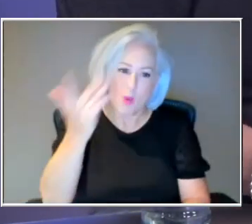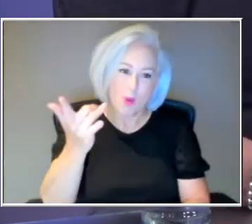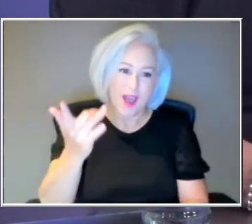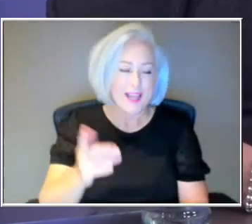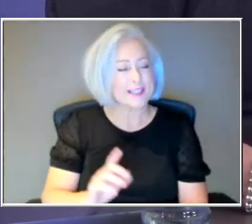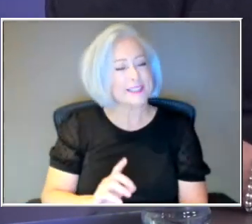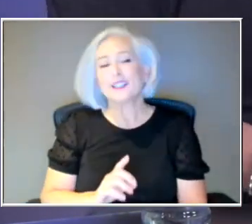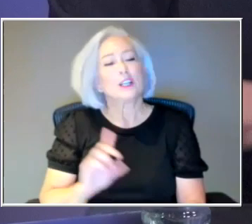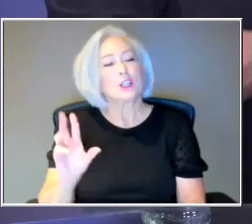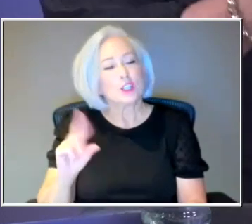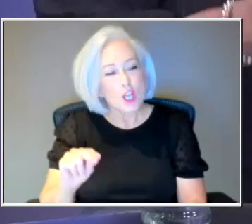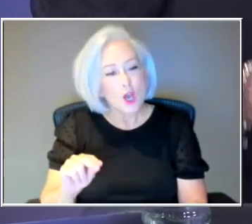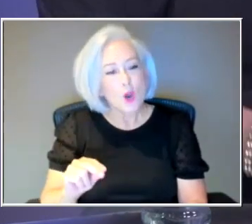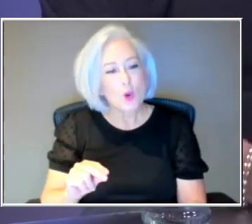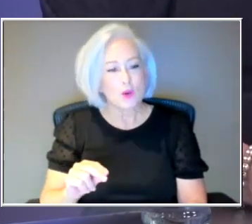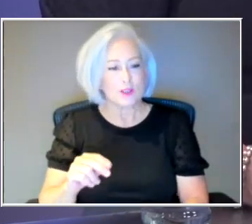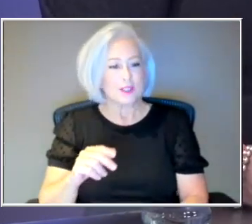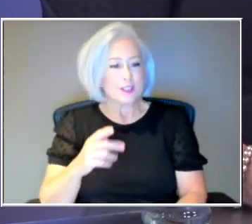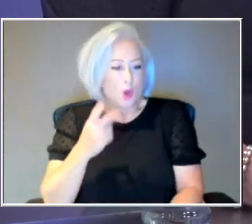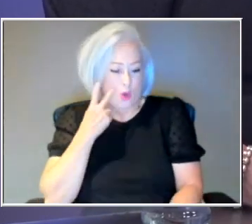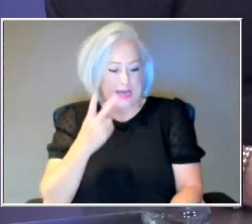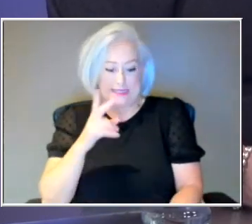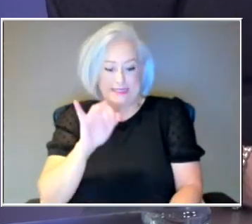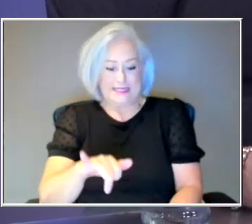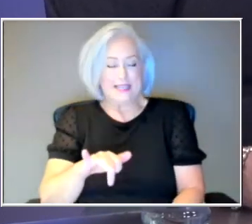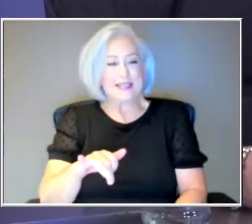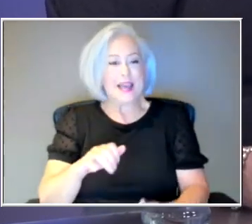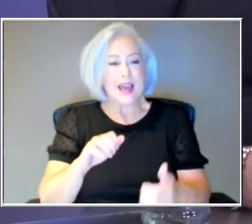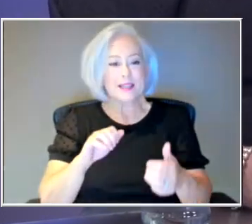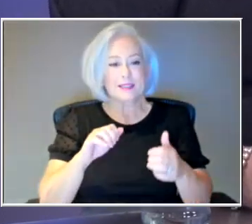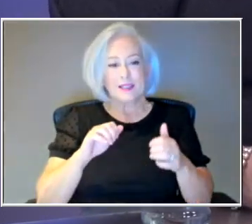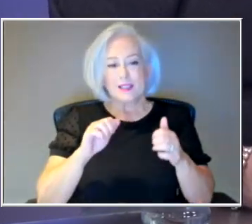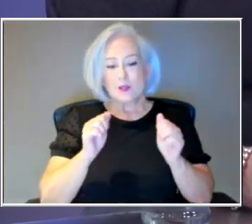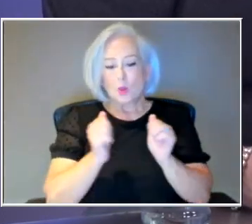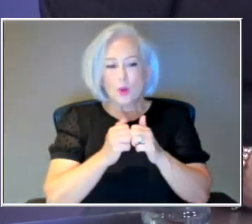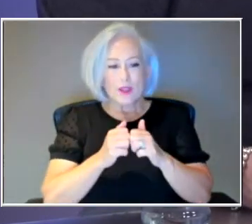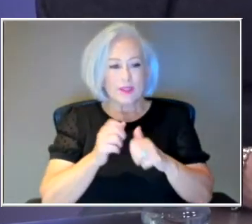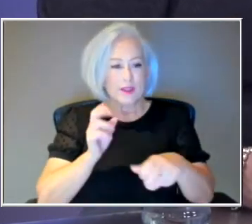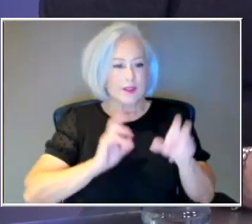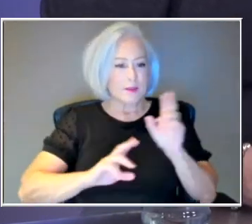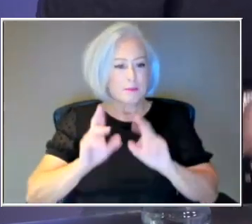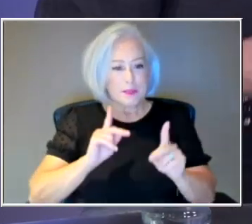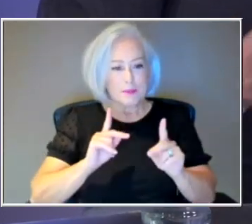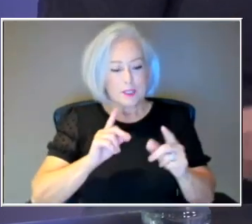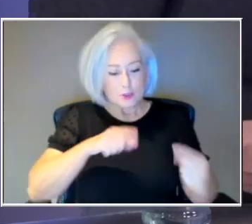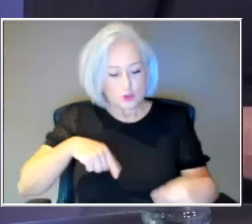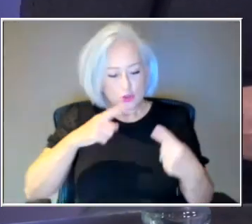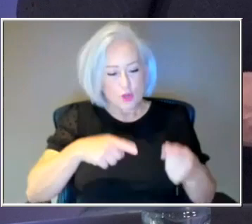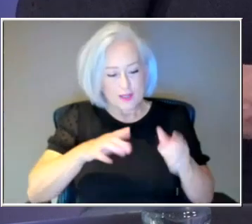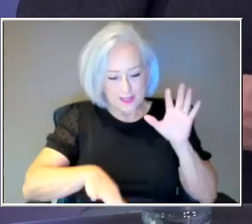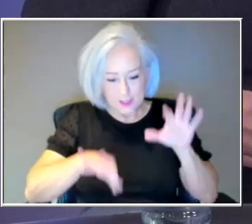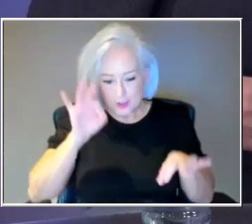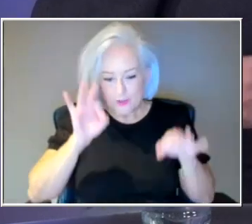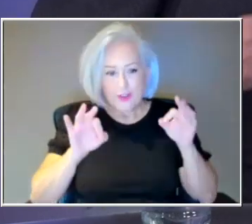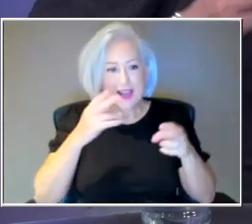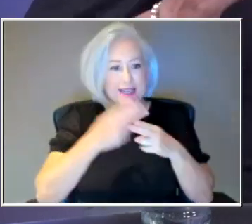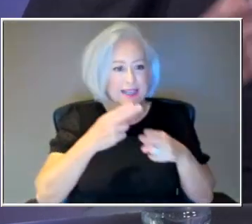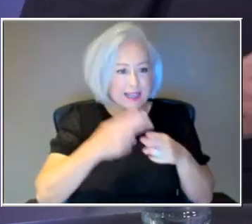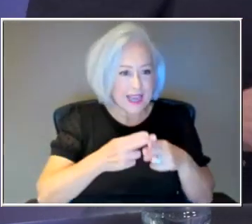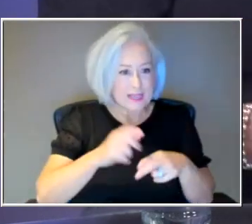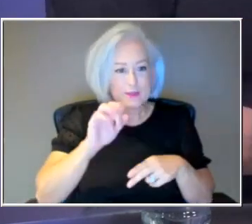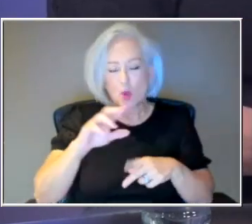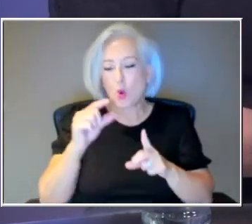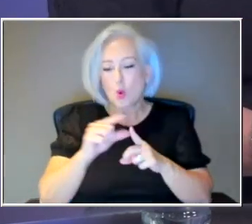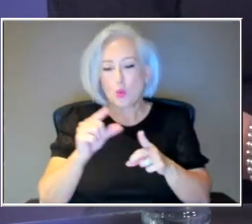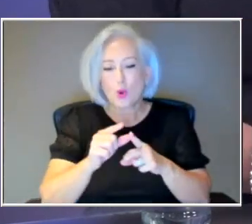problems that my friends are having. I see them with, coming up with names or difficulty coming up with names or words when you're at happy hour or at a boys' ball game